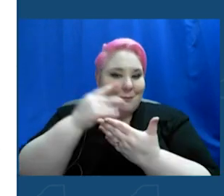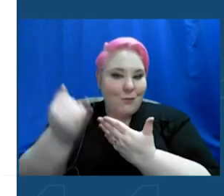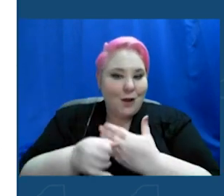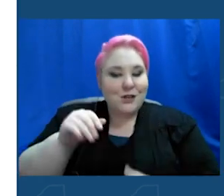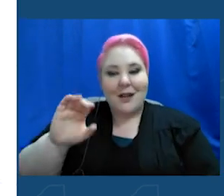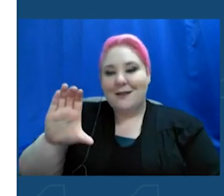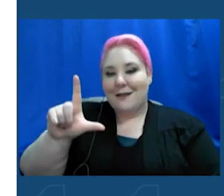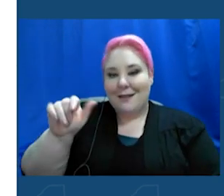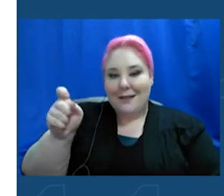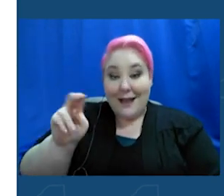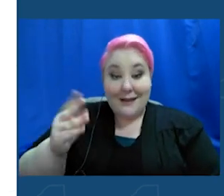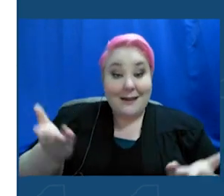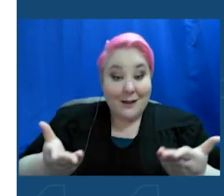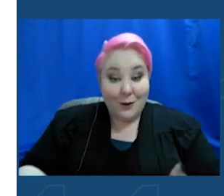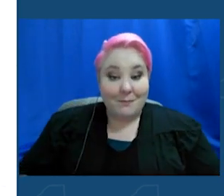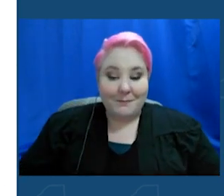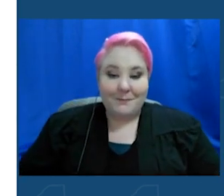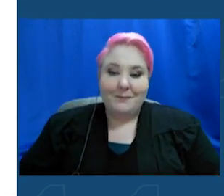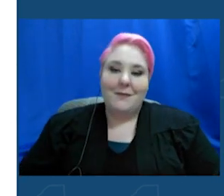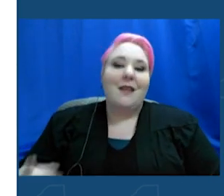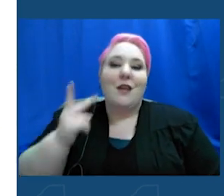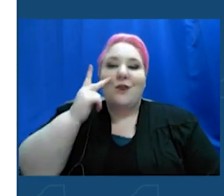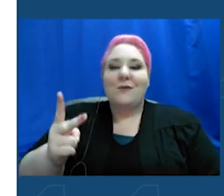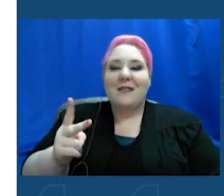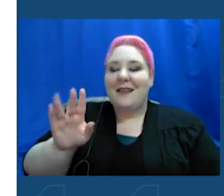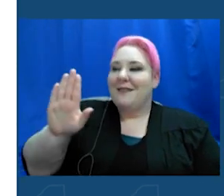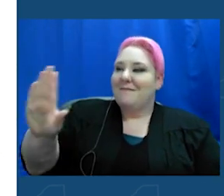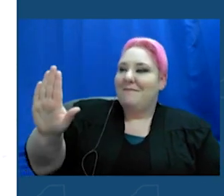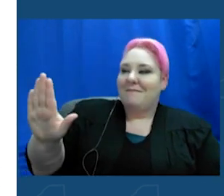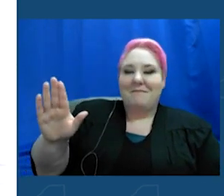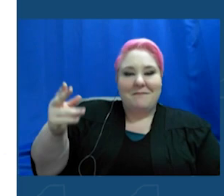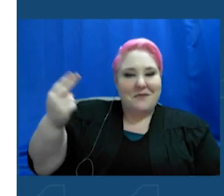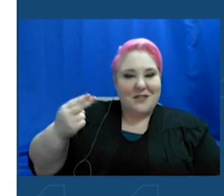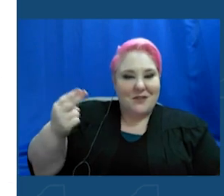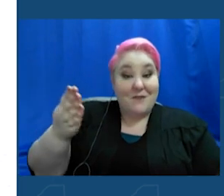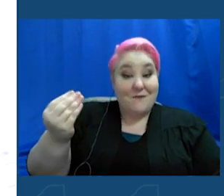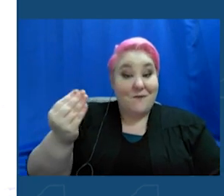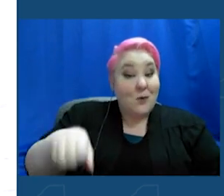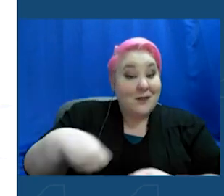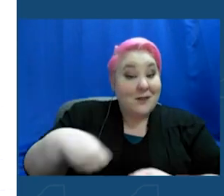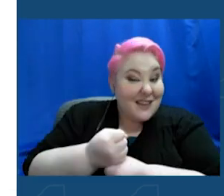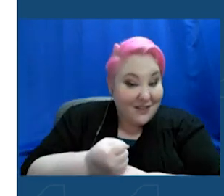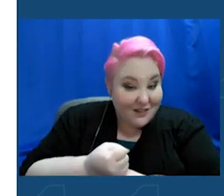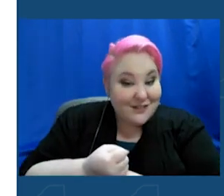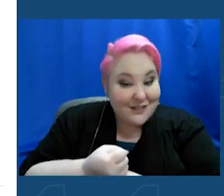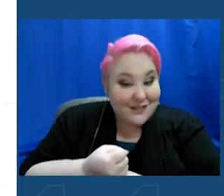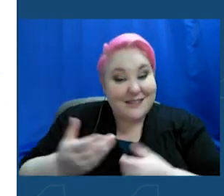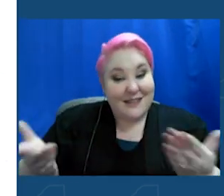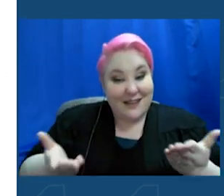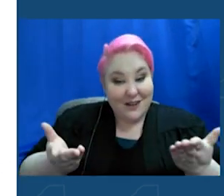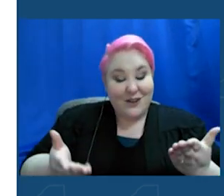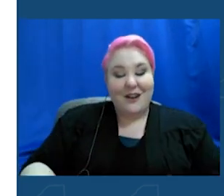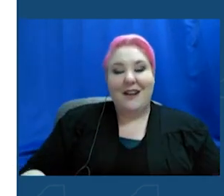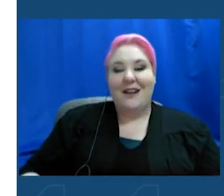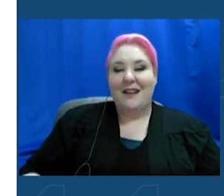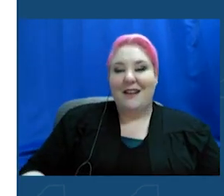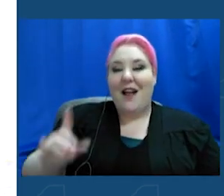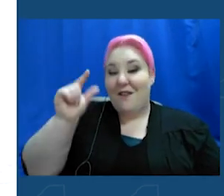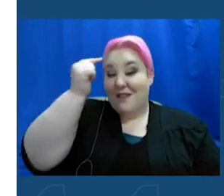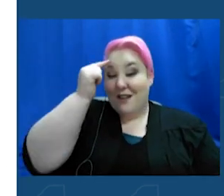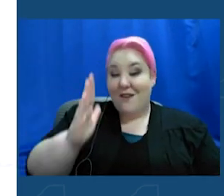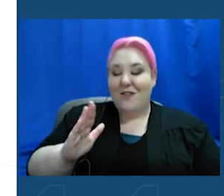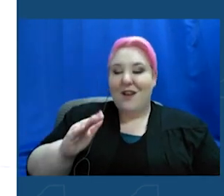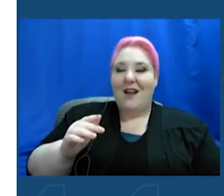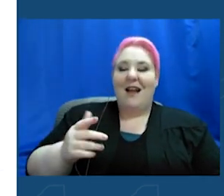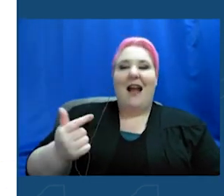the legacy of this mayor as well, of 14 years on the job here. I think I first